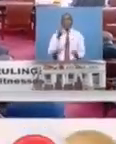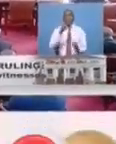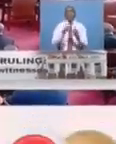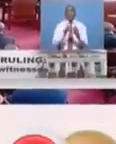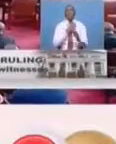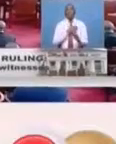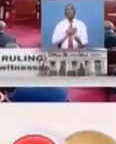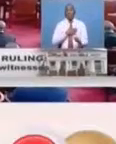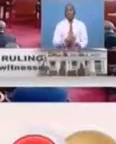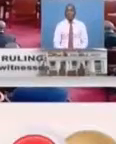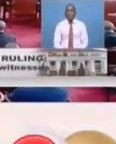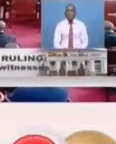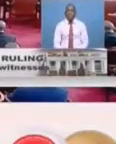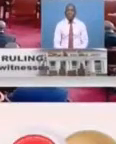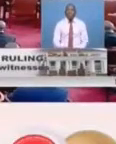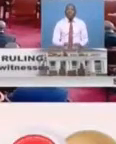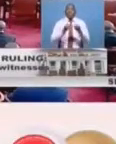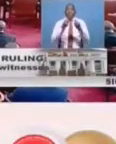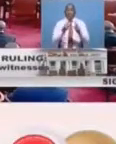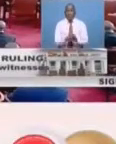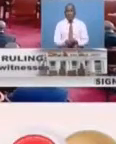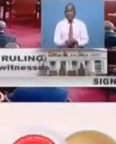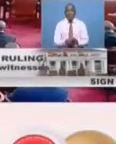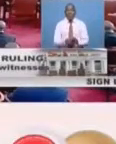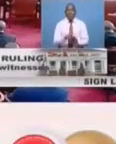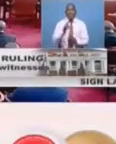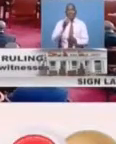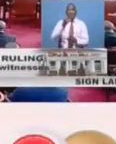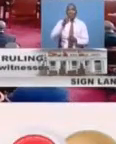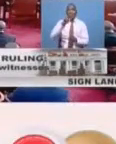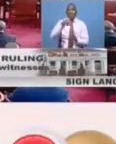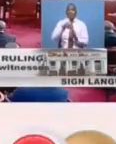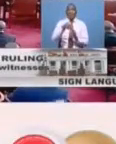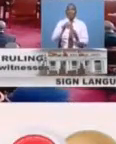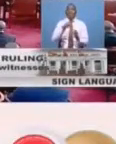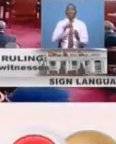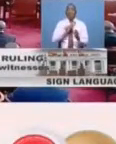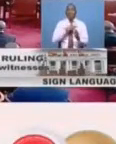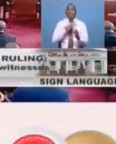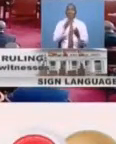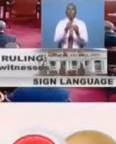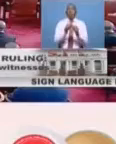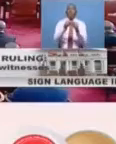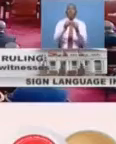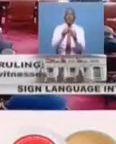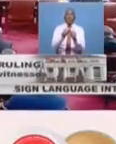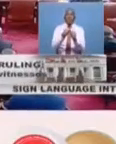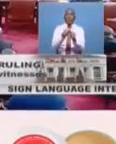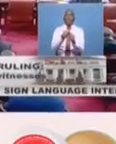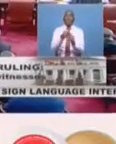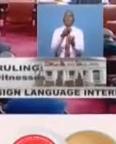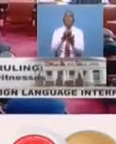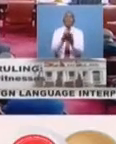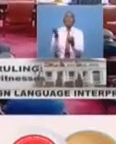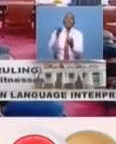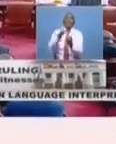You can finish earlier, fine. If it turns out that you also want some more time, you can also add